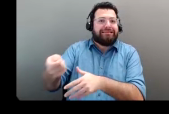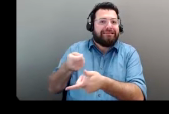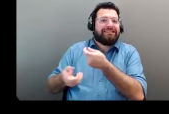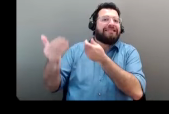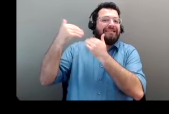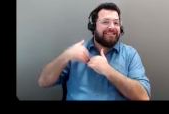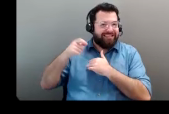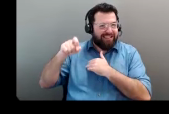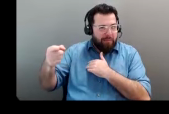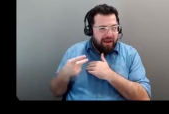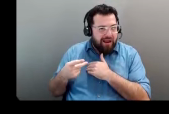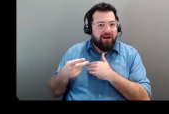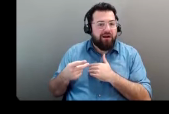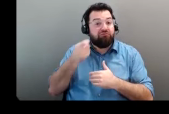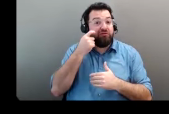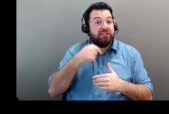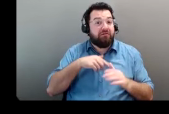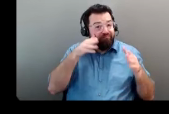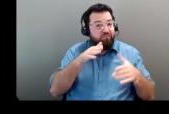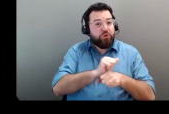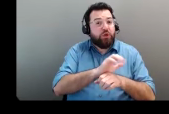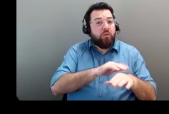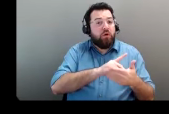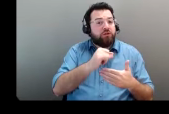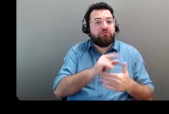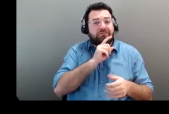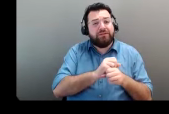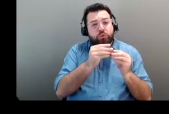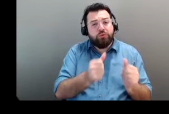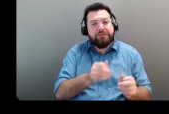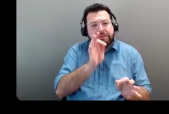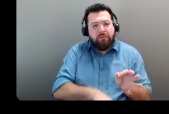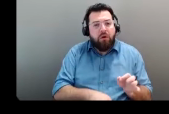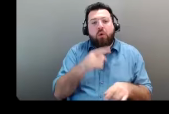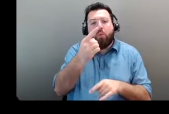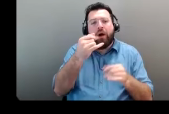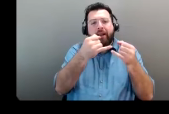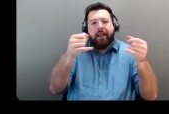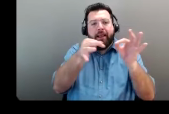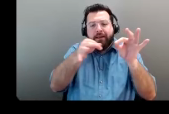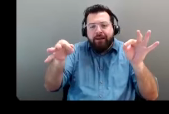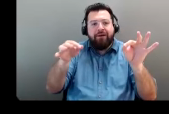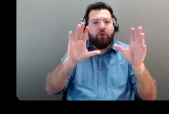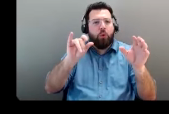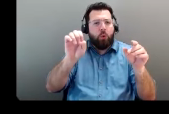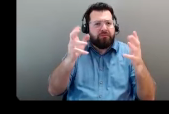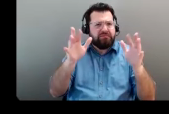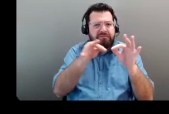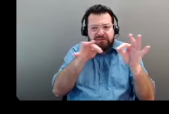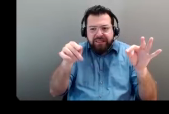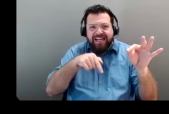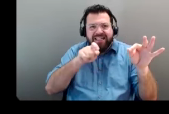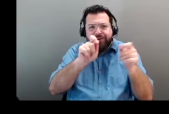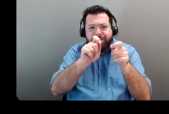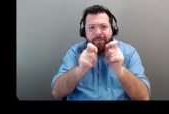on a project I was working on recently, the solution was really simple. It was one line. It was just one line that I needed to